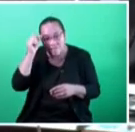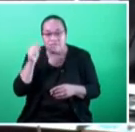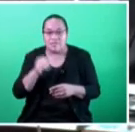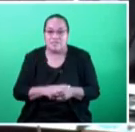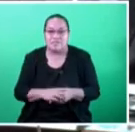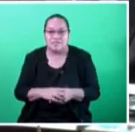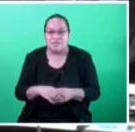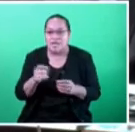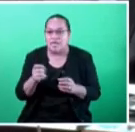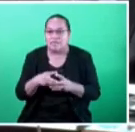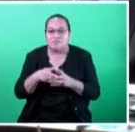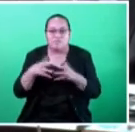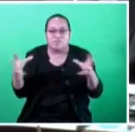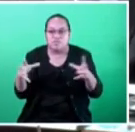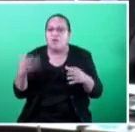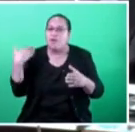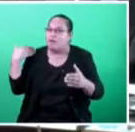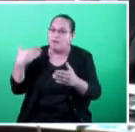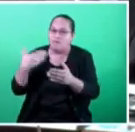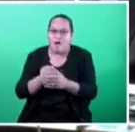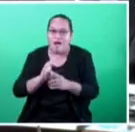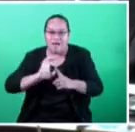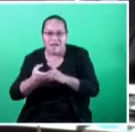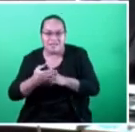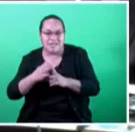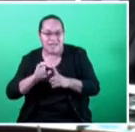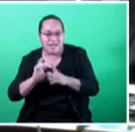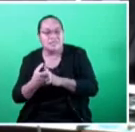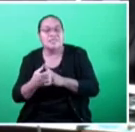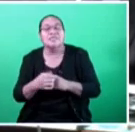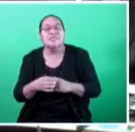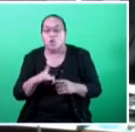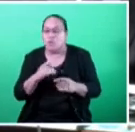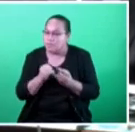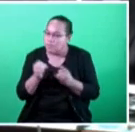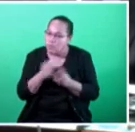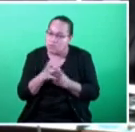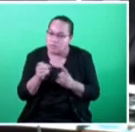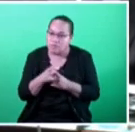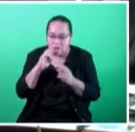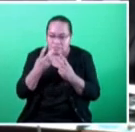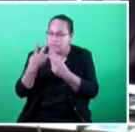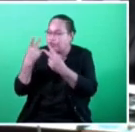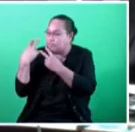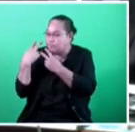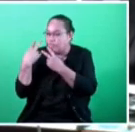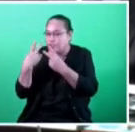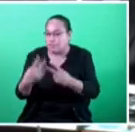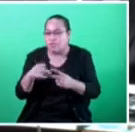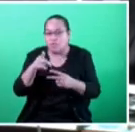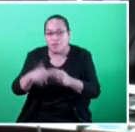in our traditional customs and sustenance. Mr. Speaker, it is important to reflect that the Ministry of Waterways and Environment has